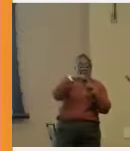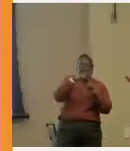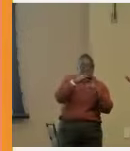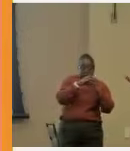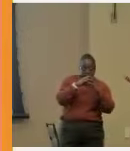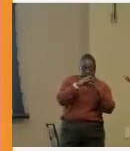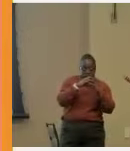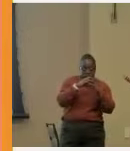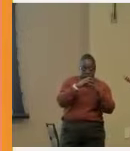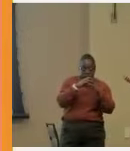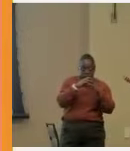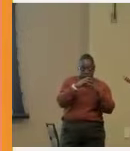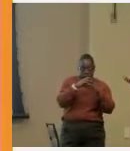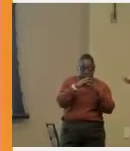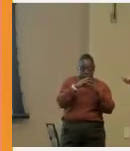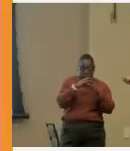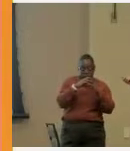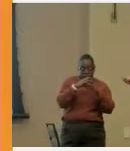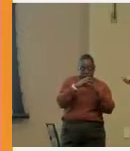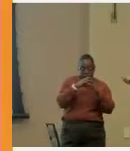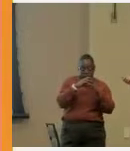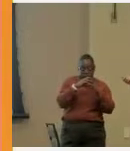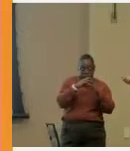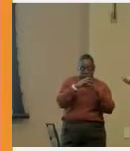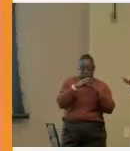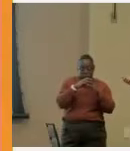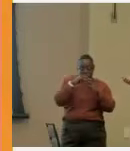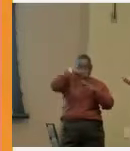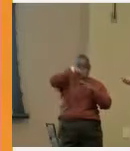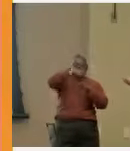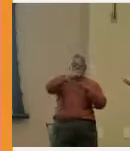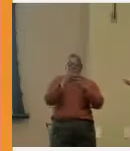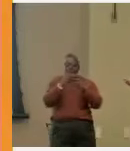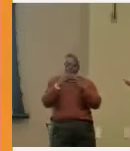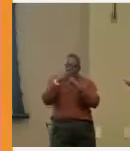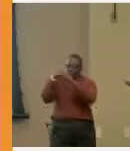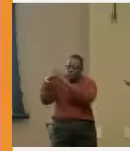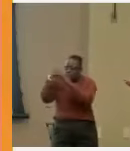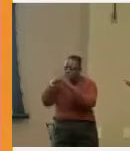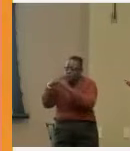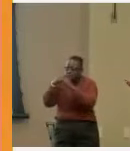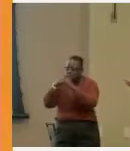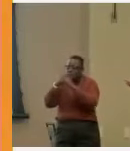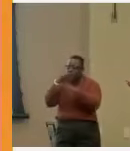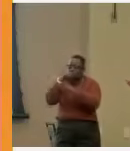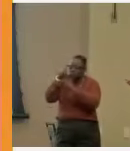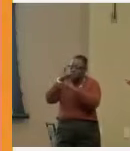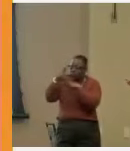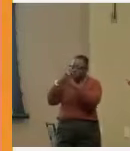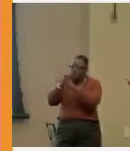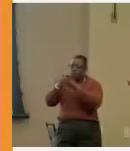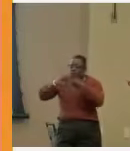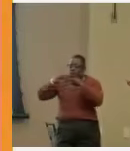were had a molecule on them that targeted a specific protein on B cells